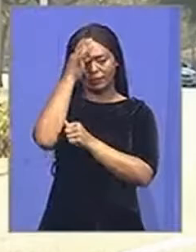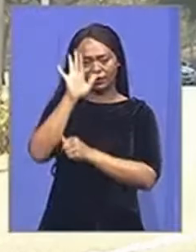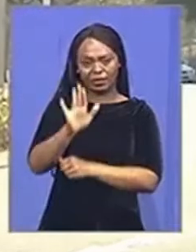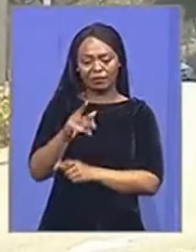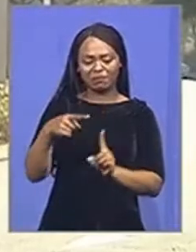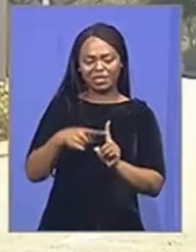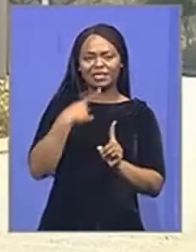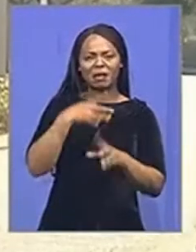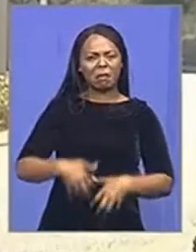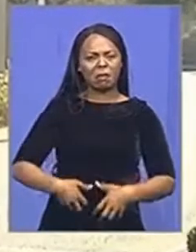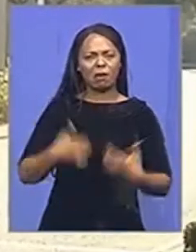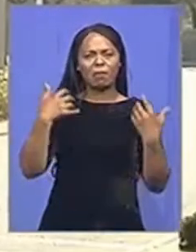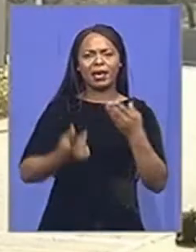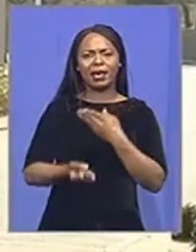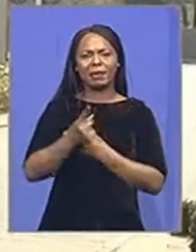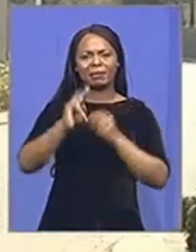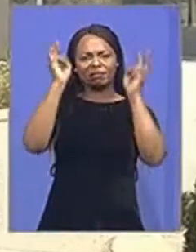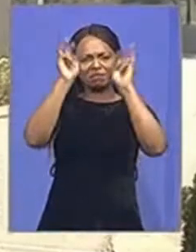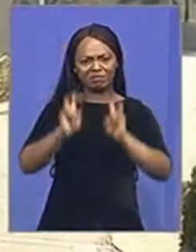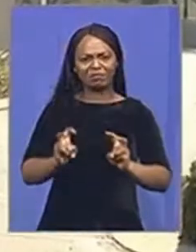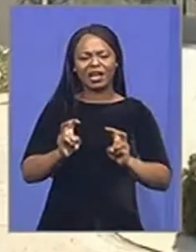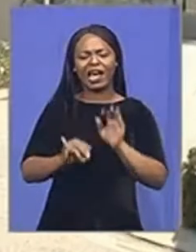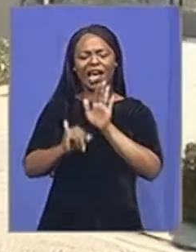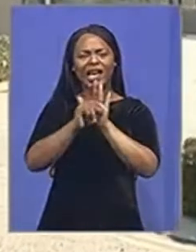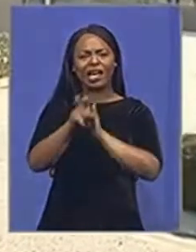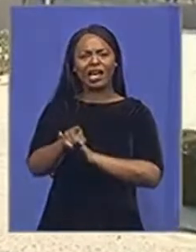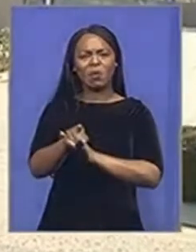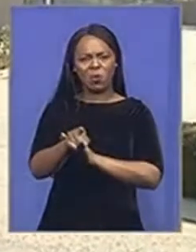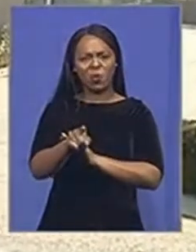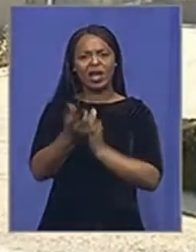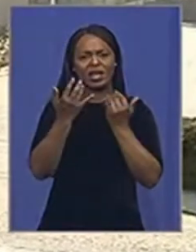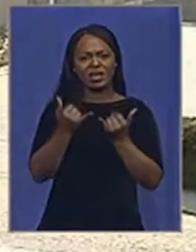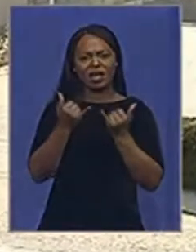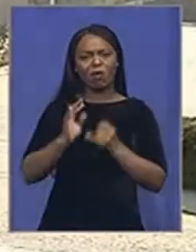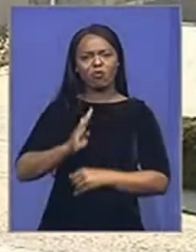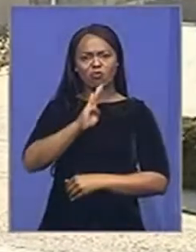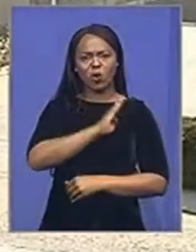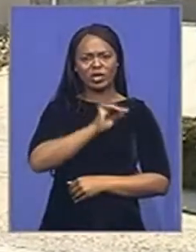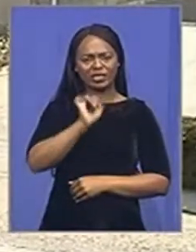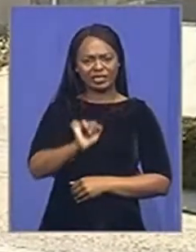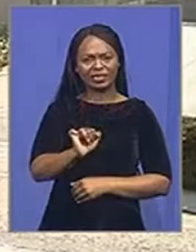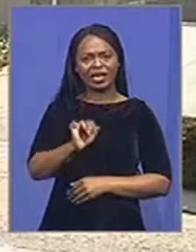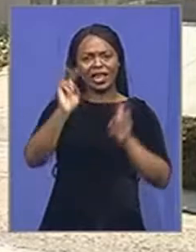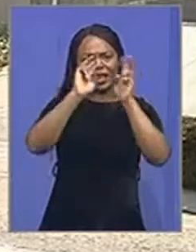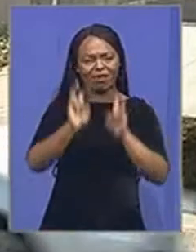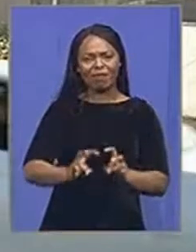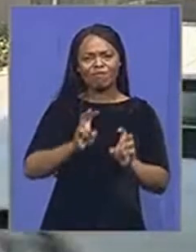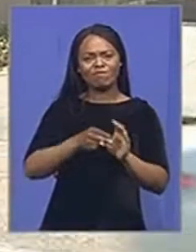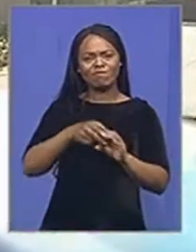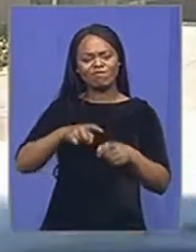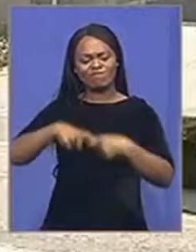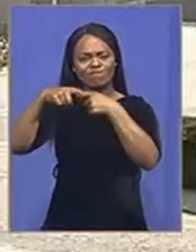shagetse mo go maswe fa na simolla go lemoga gore ditokololo tsa boto ya motlakase di a sekigiwa ntle le gore risiwa